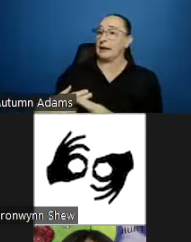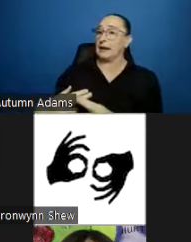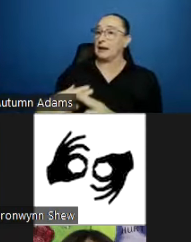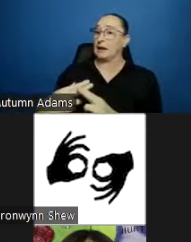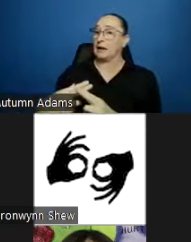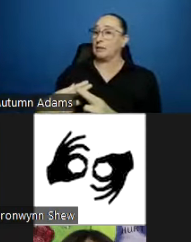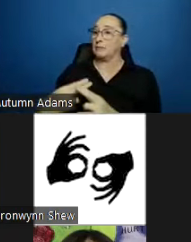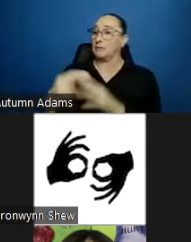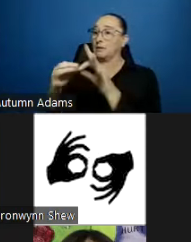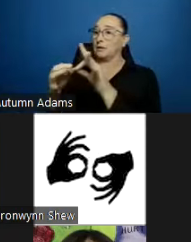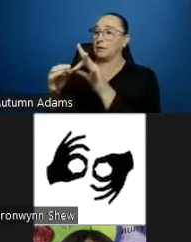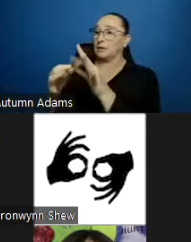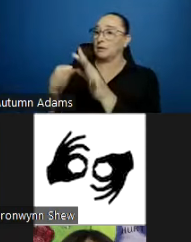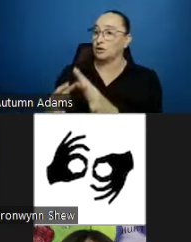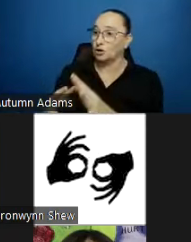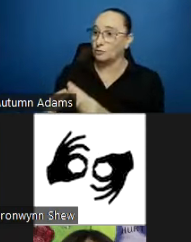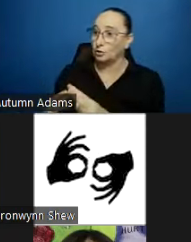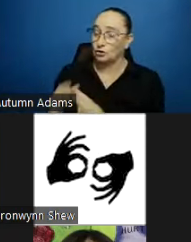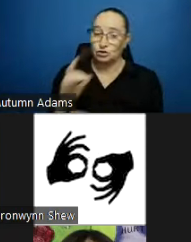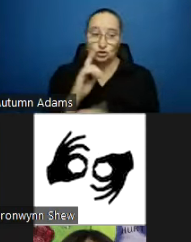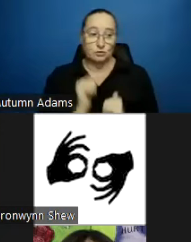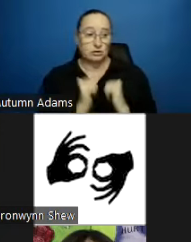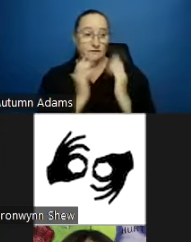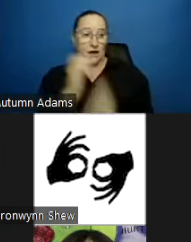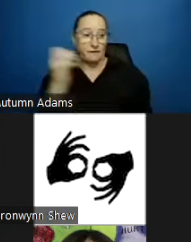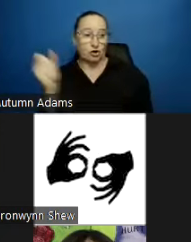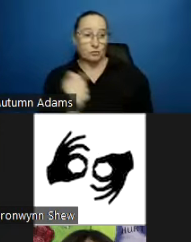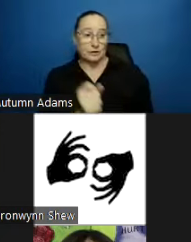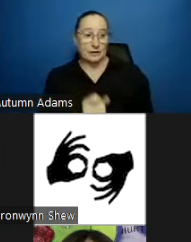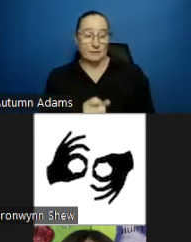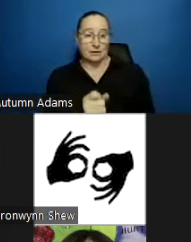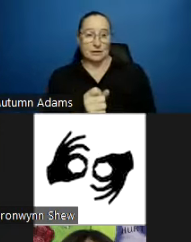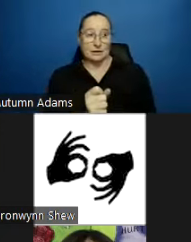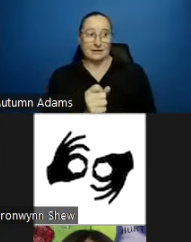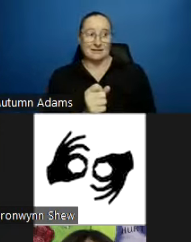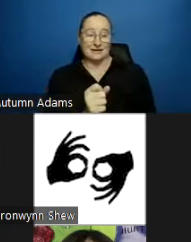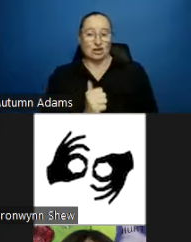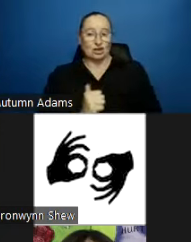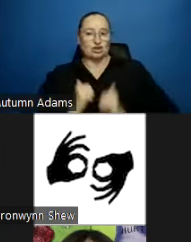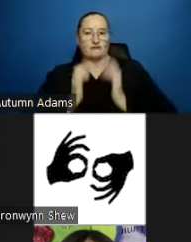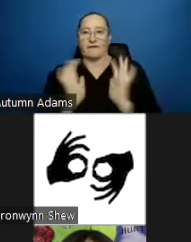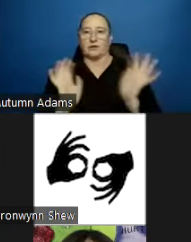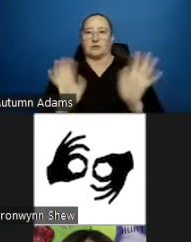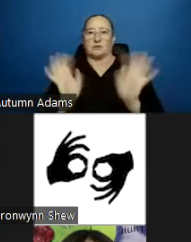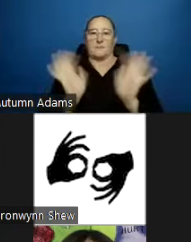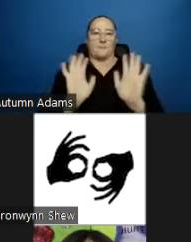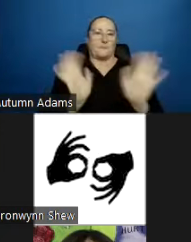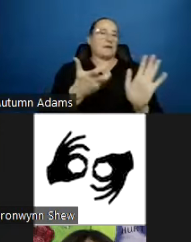interpreter, and then you bring them in, and then the survivor says, no, I don't want that person to interpret for